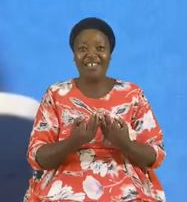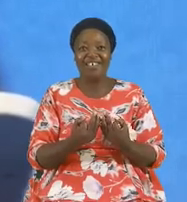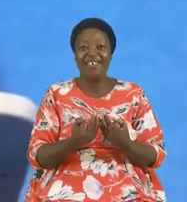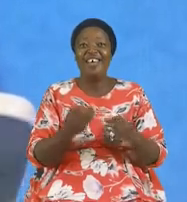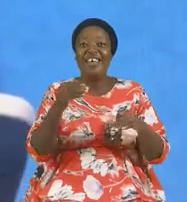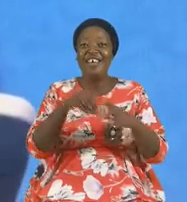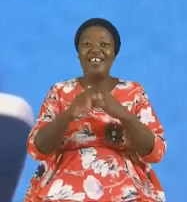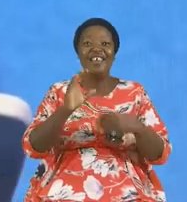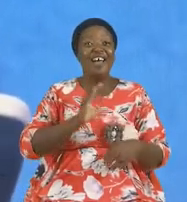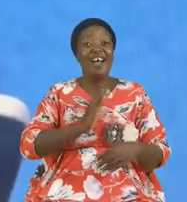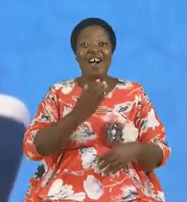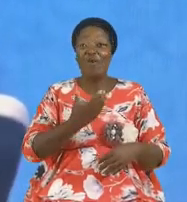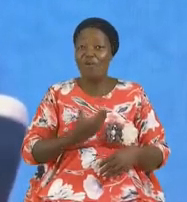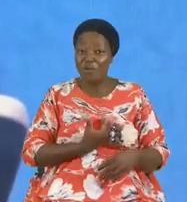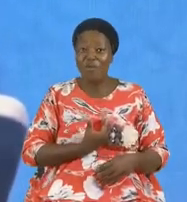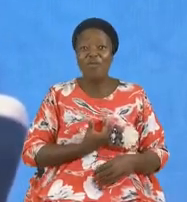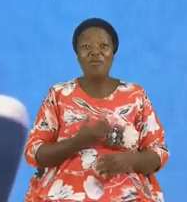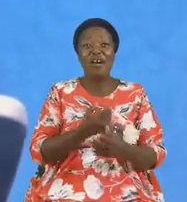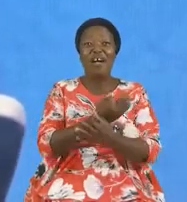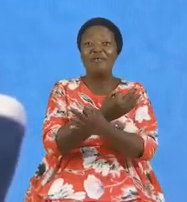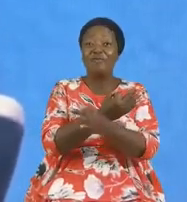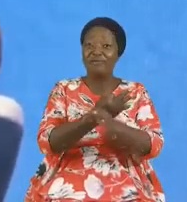In your life, in your family,